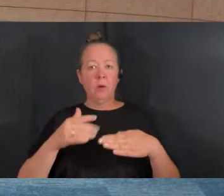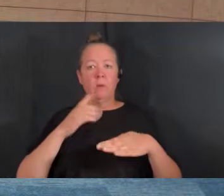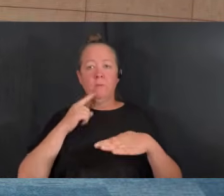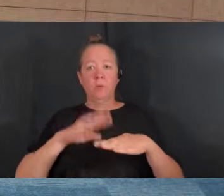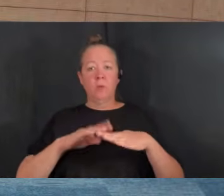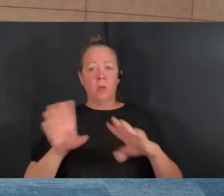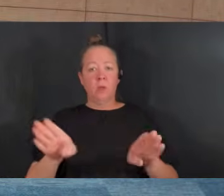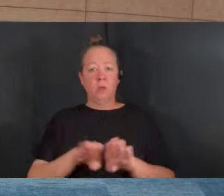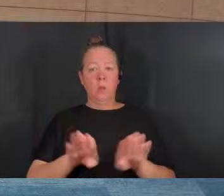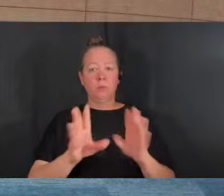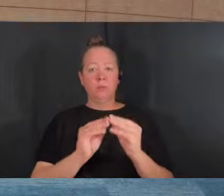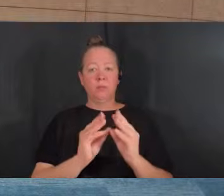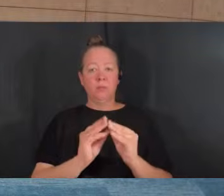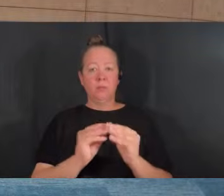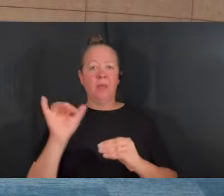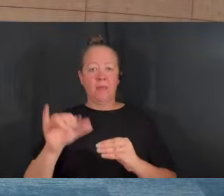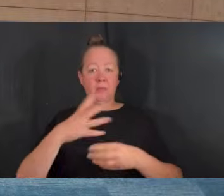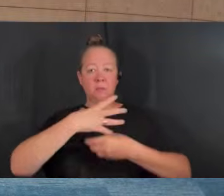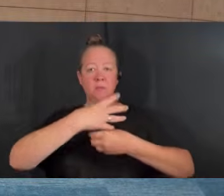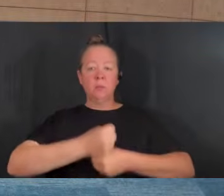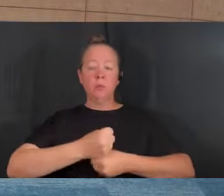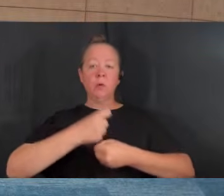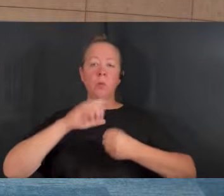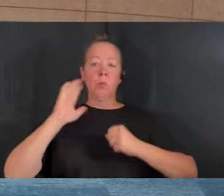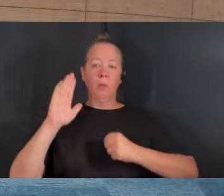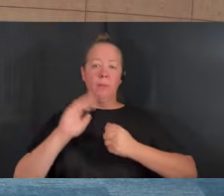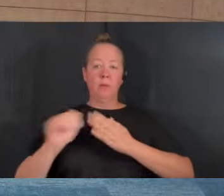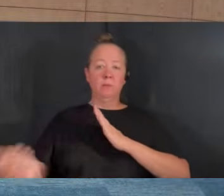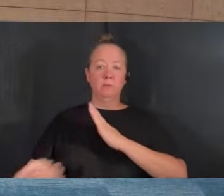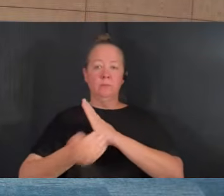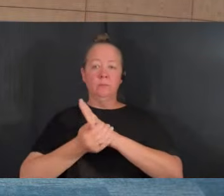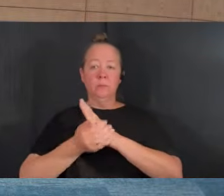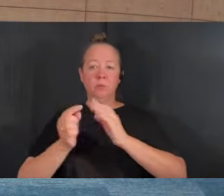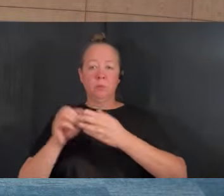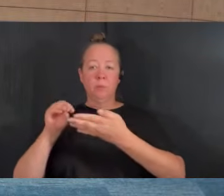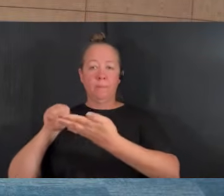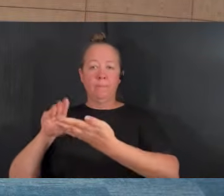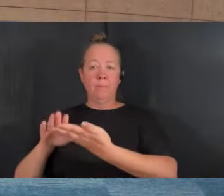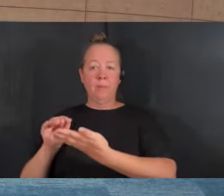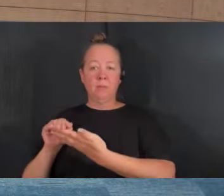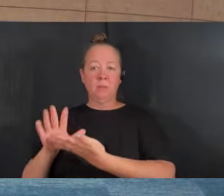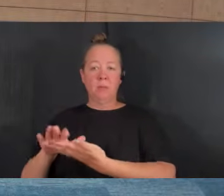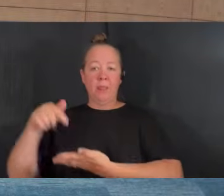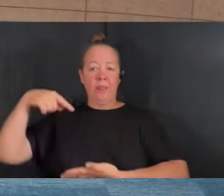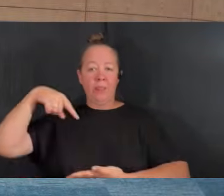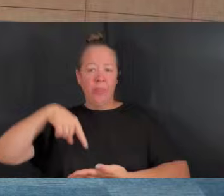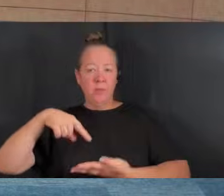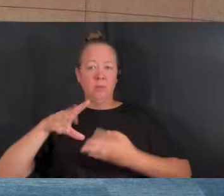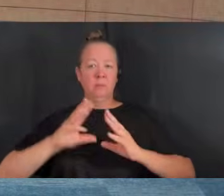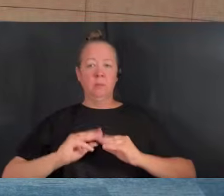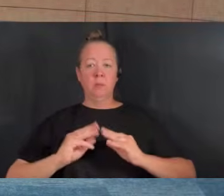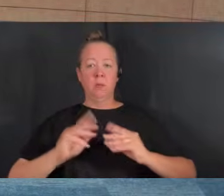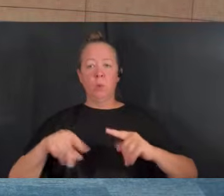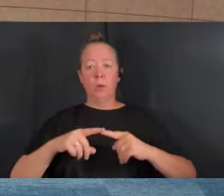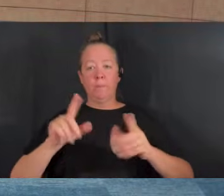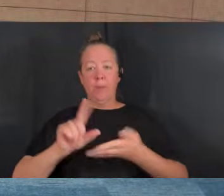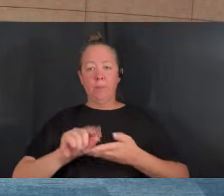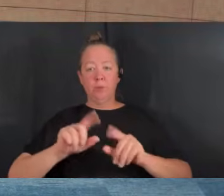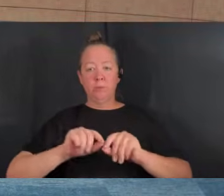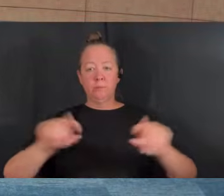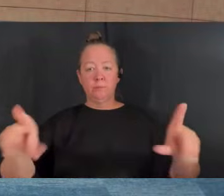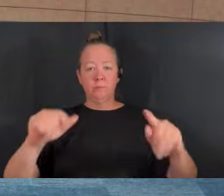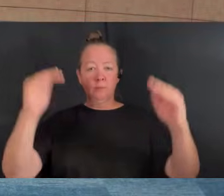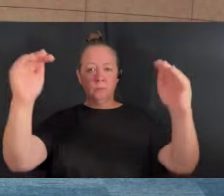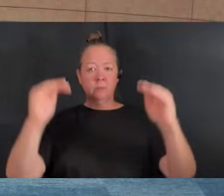And that summary will be appended to the minutes of this meeting when they are published. Moving on to item 8,